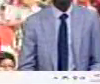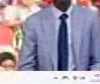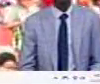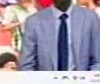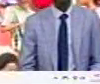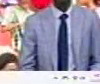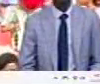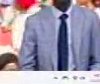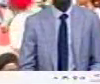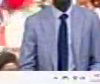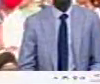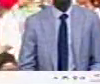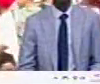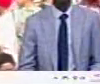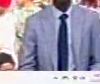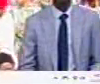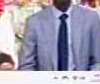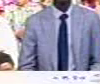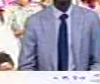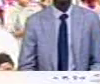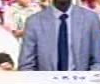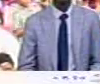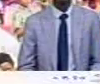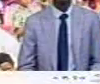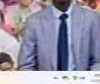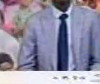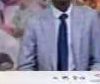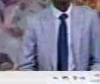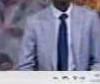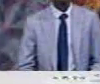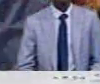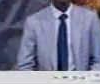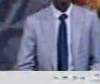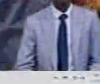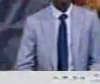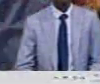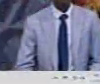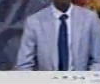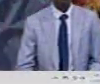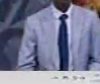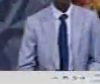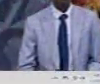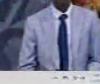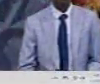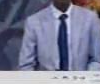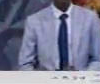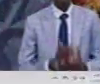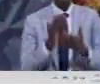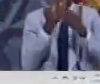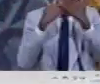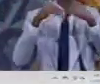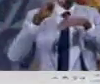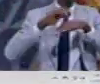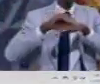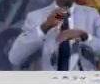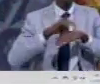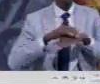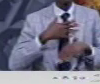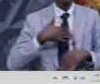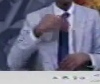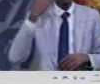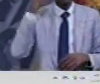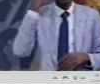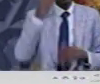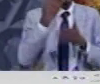heaven on my mind. Heaven will be on our minds, and we will all make it to heaven in Jesus'